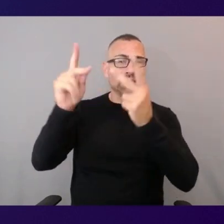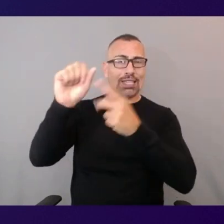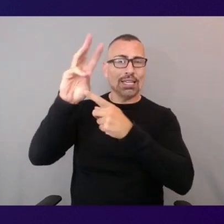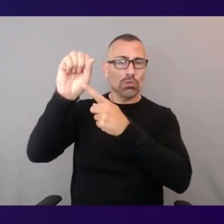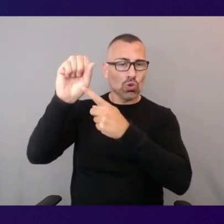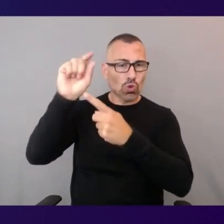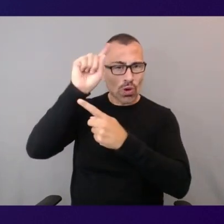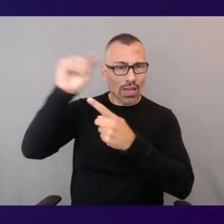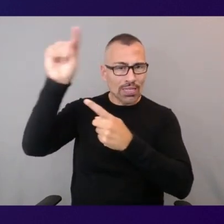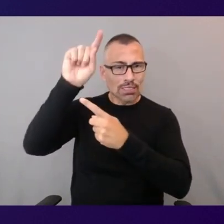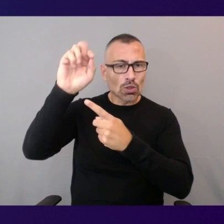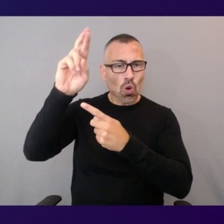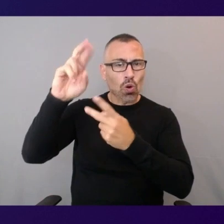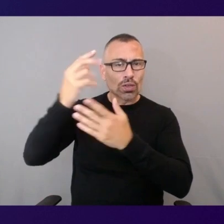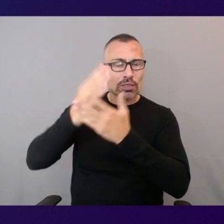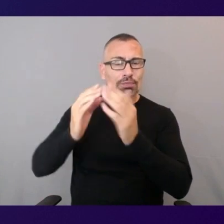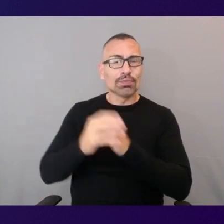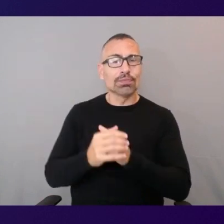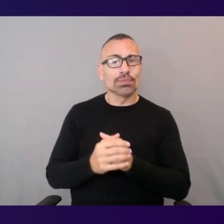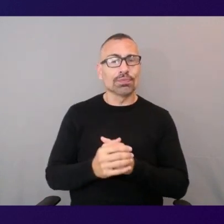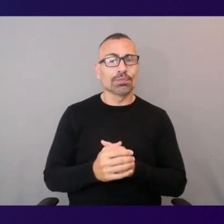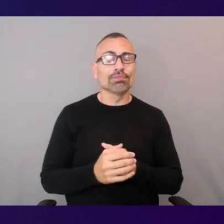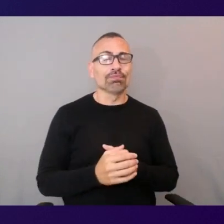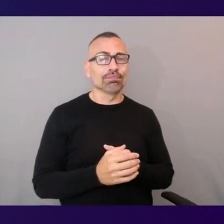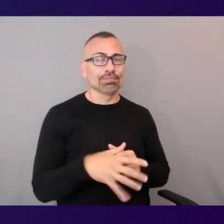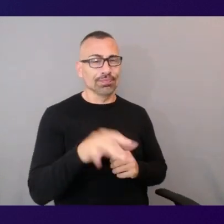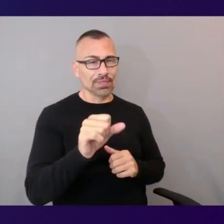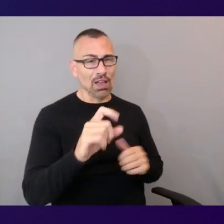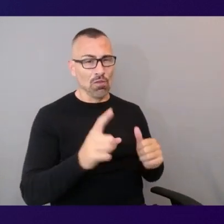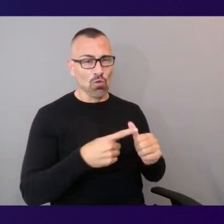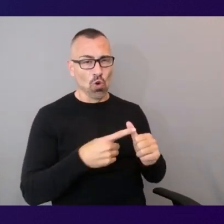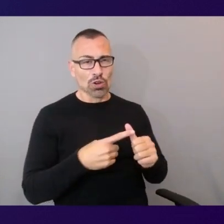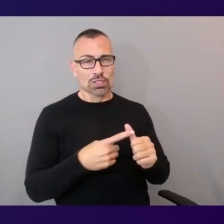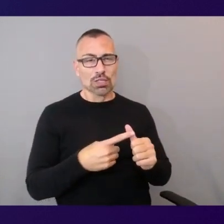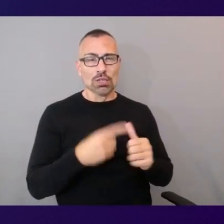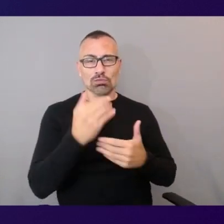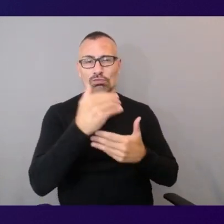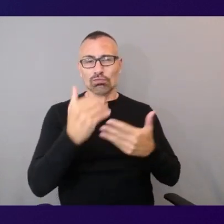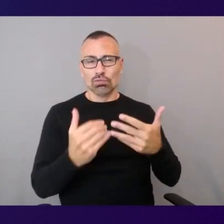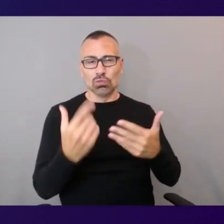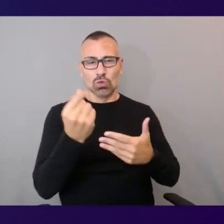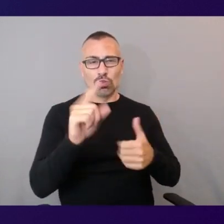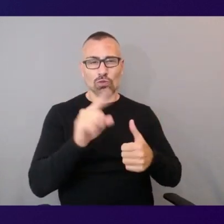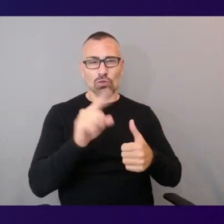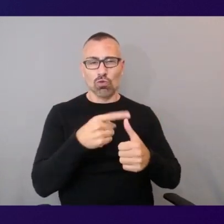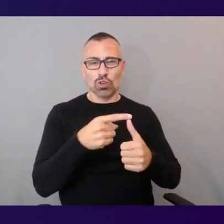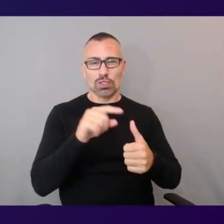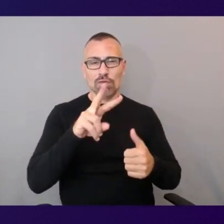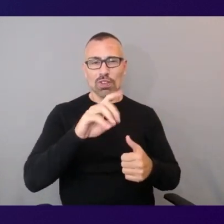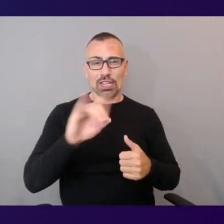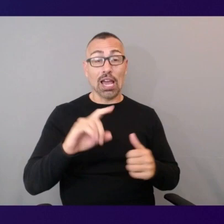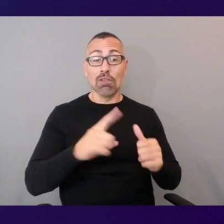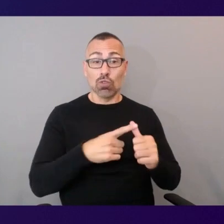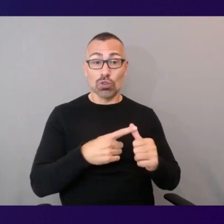Yeah, so really the first step of migration, especially in the VDI world, is really kind of taking things apart and really